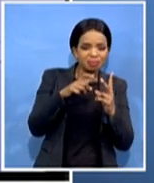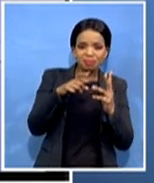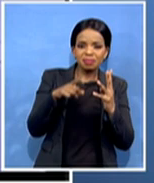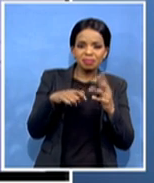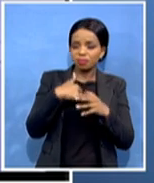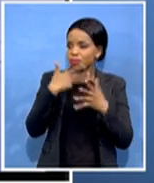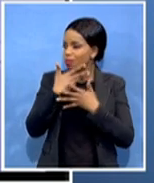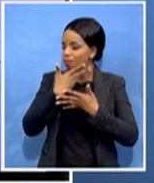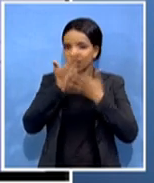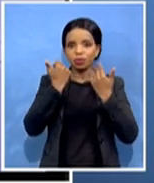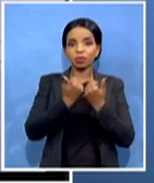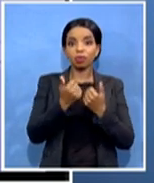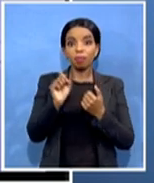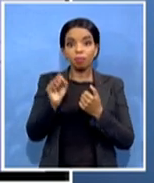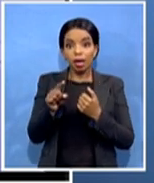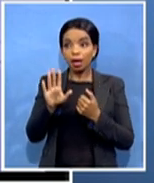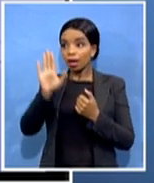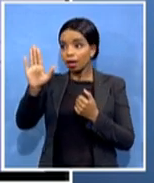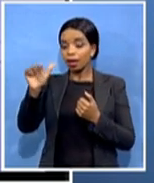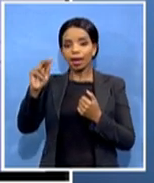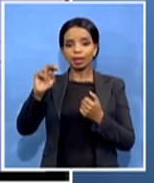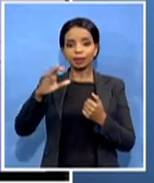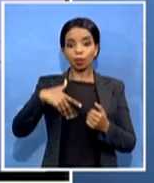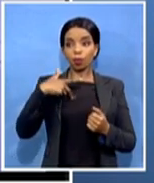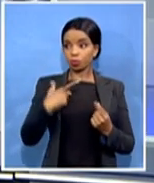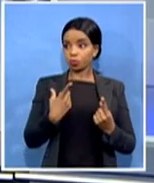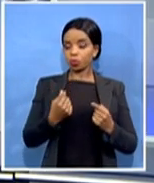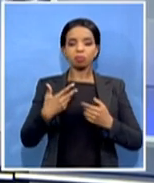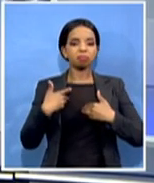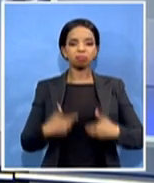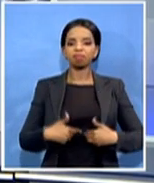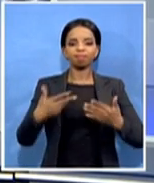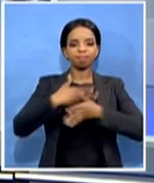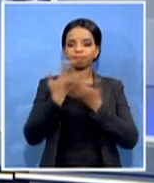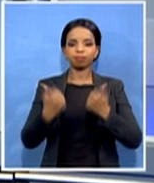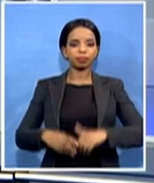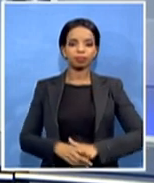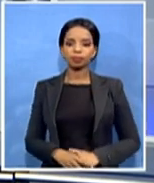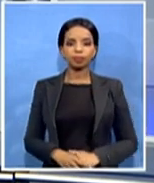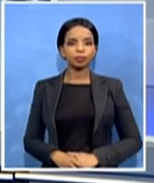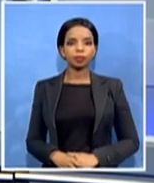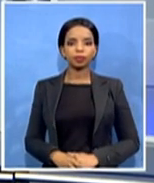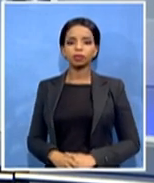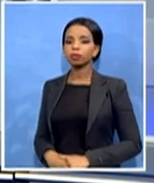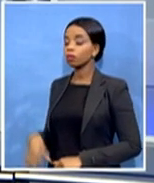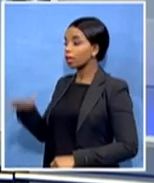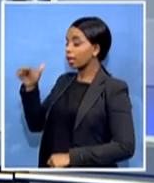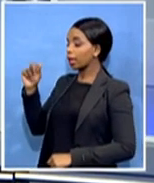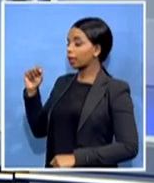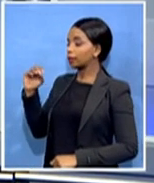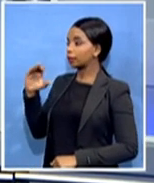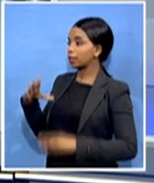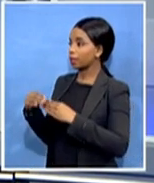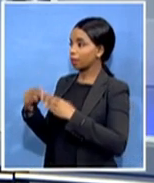I can't express a view on that. The ANC members did leave to Zimbabwe. We are on alert